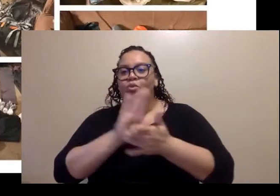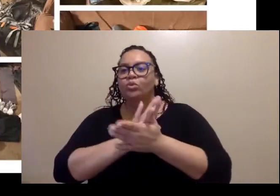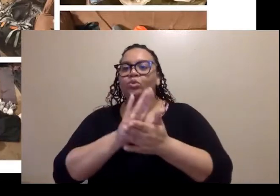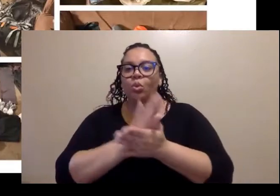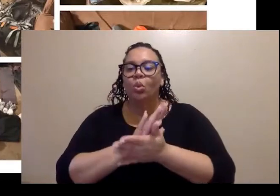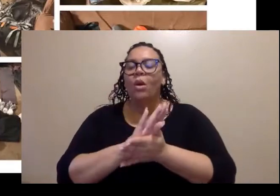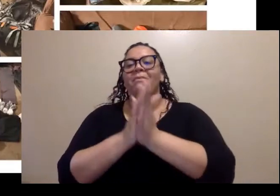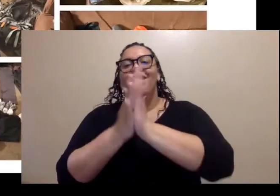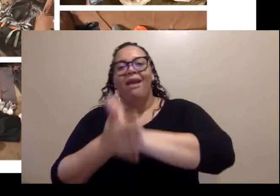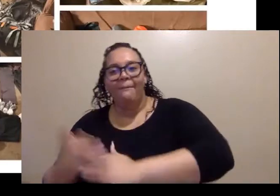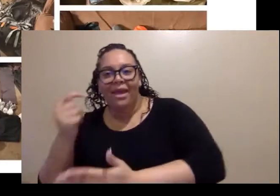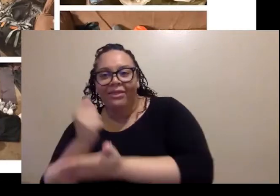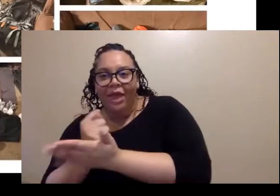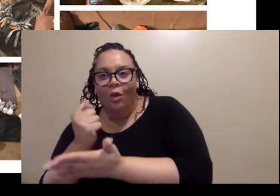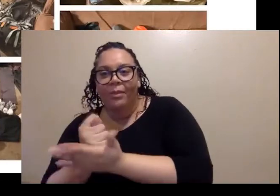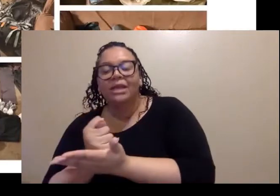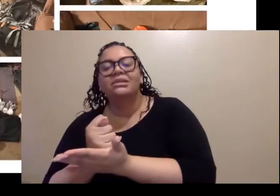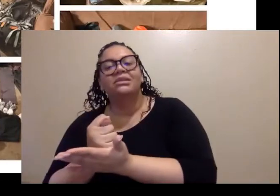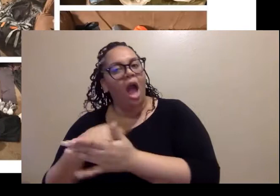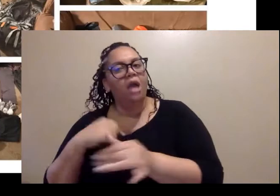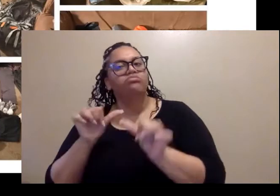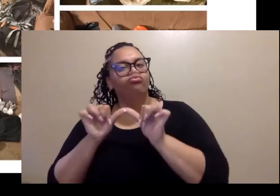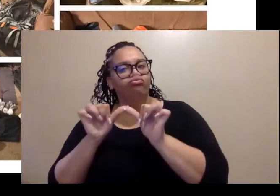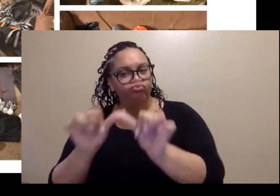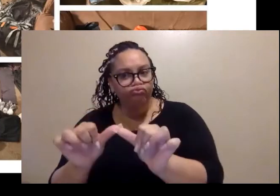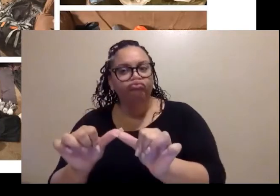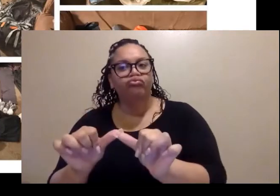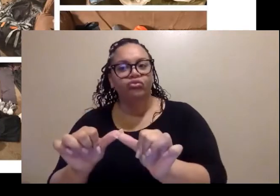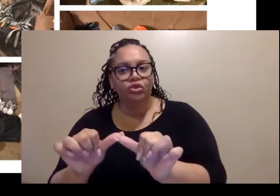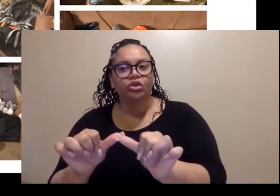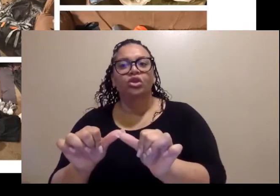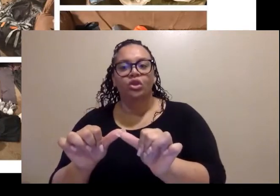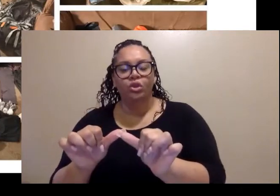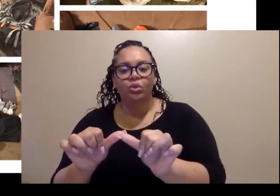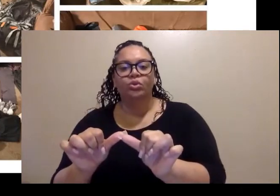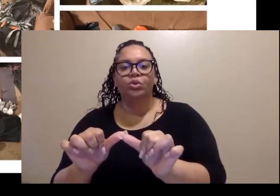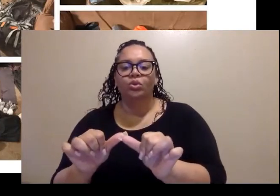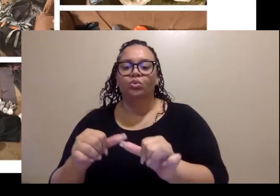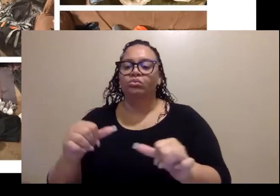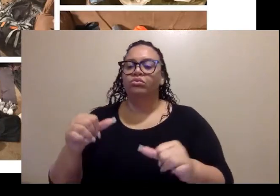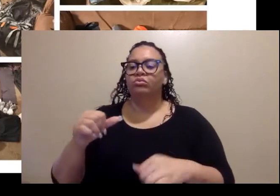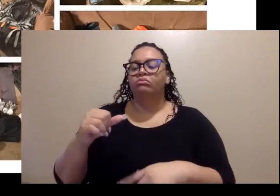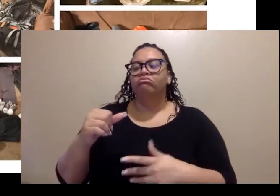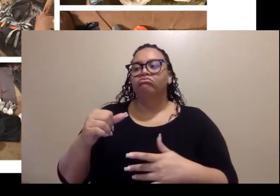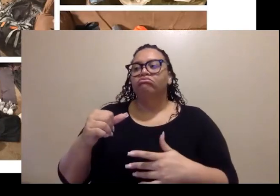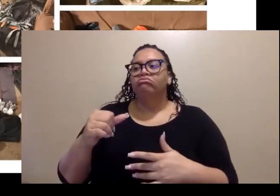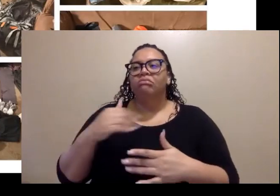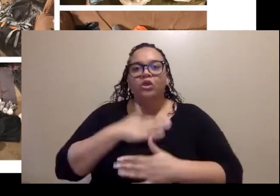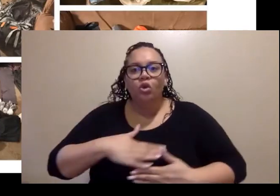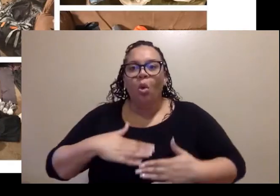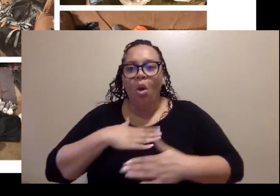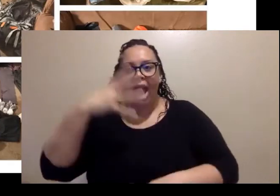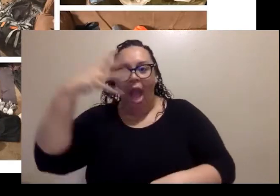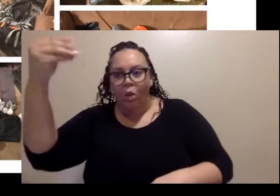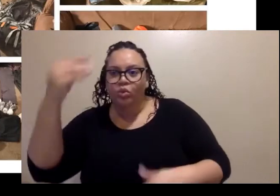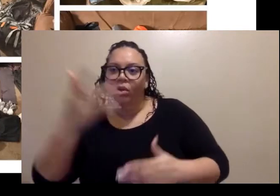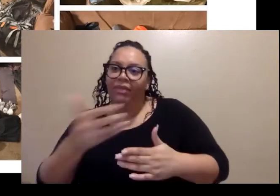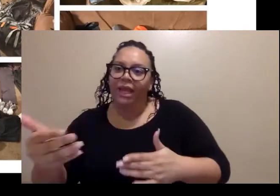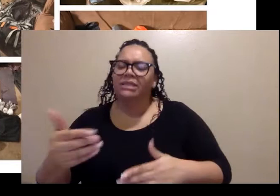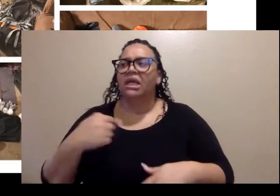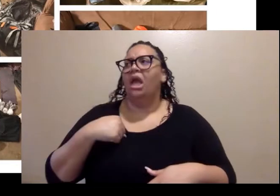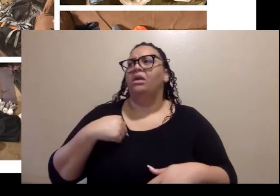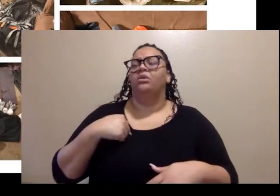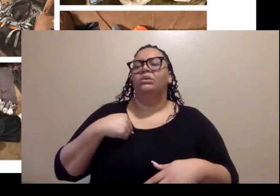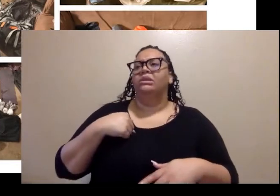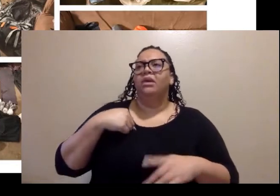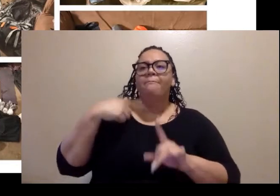therapist, I continued to participate in outdoor recreation, continue to experience a lot of the positive impact